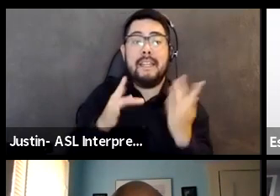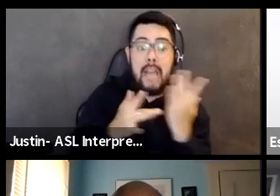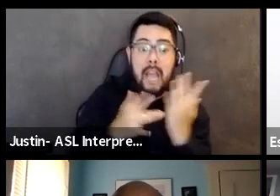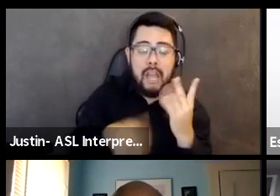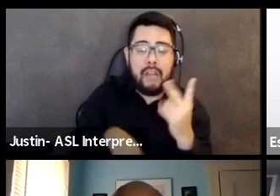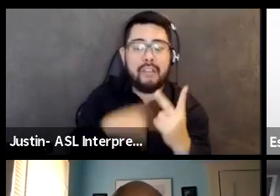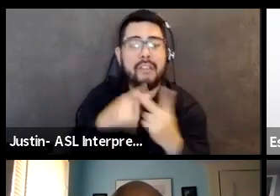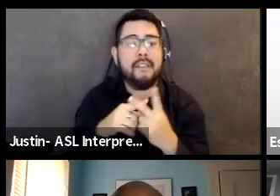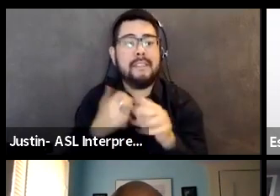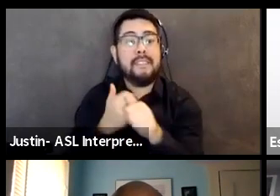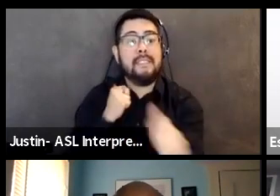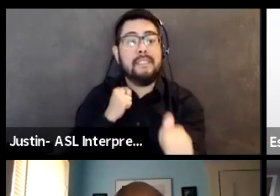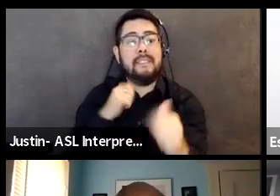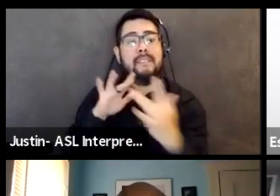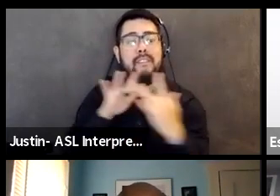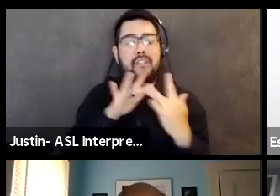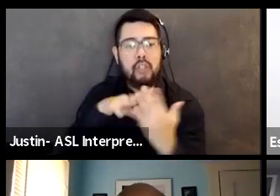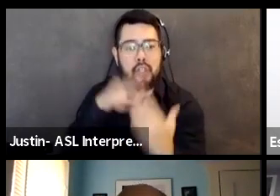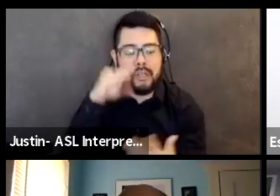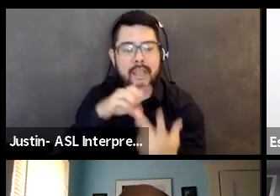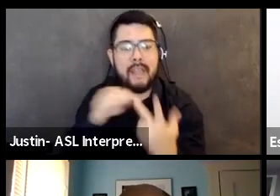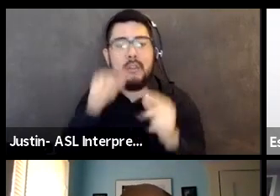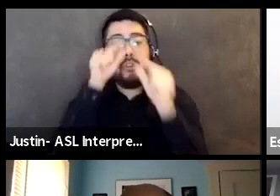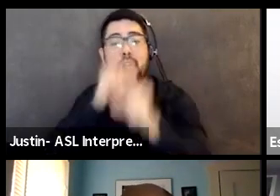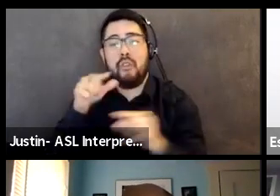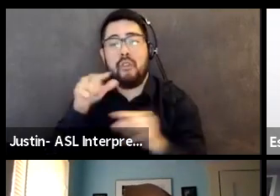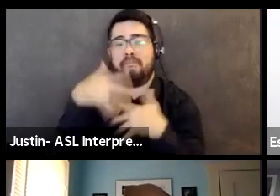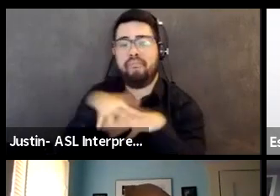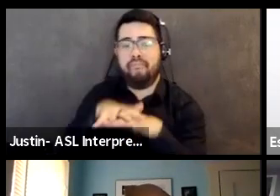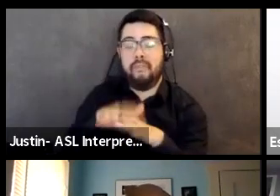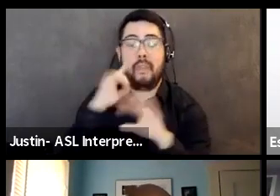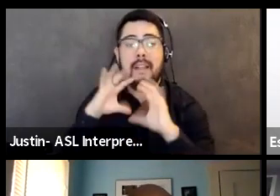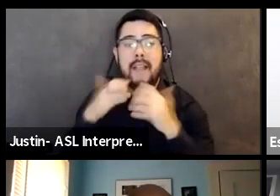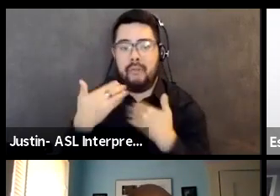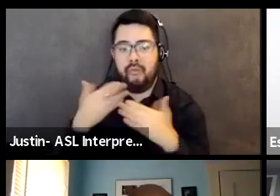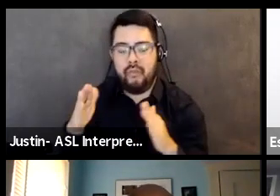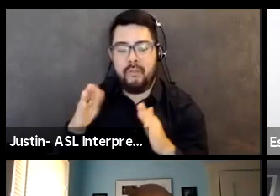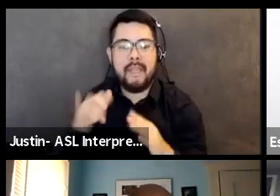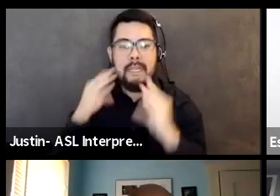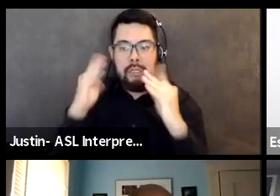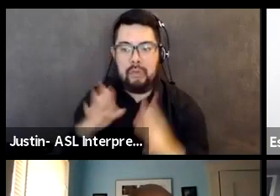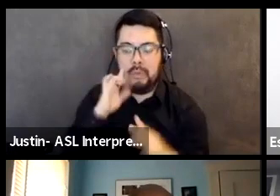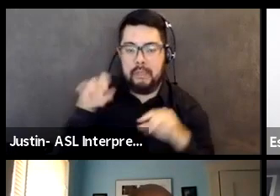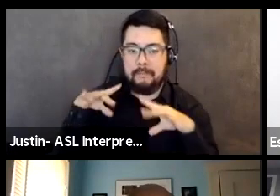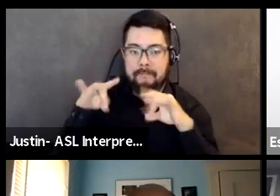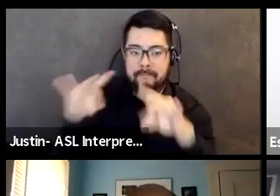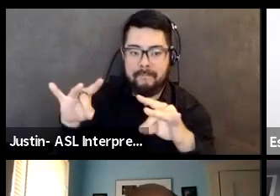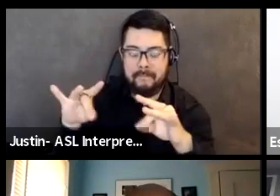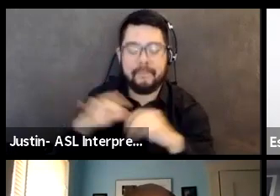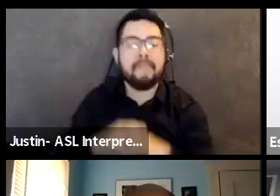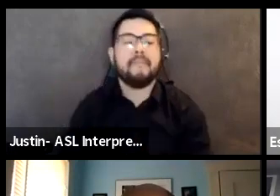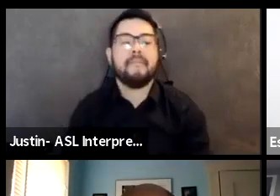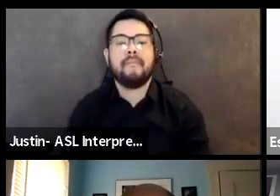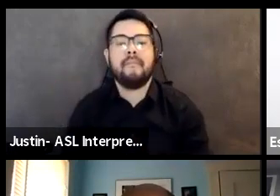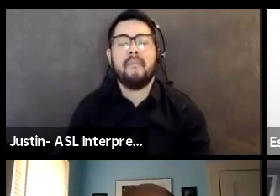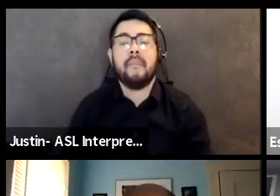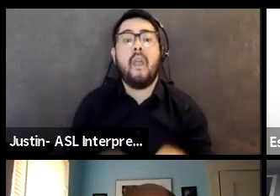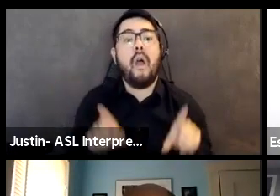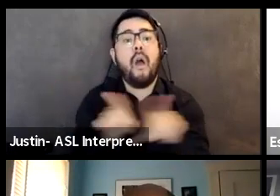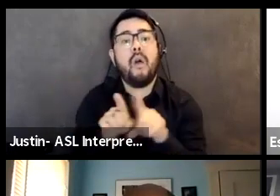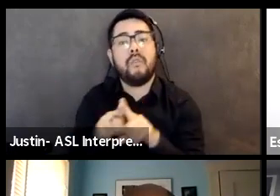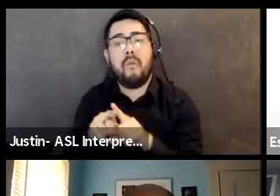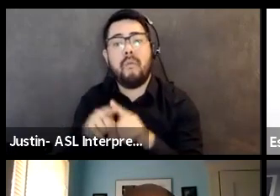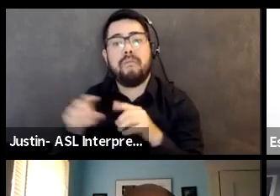google integration in the classroom all of which our teachers will need as they begin the new year remotely we shared additional professional